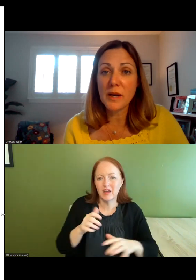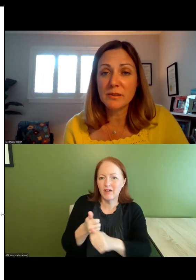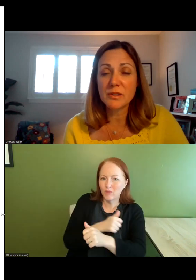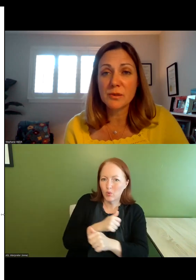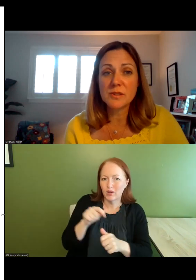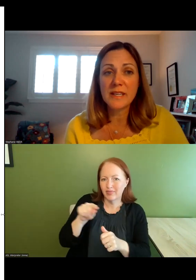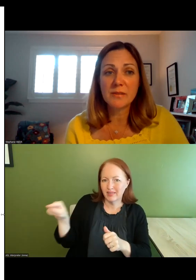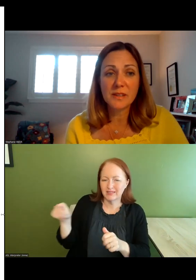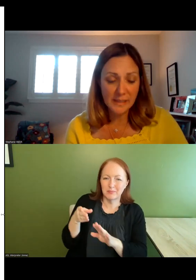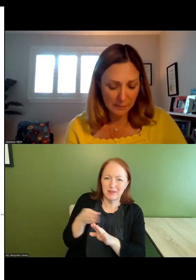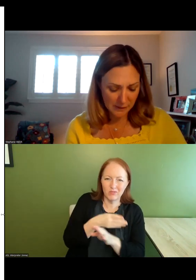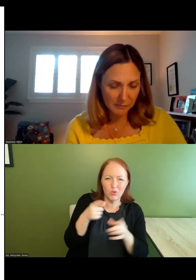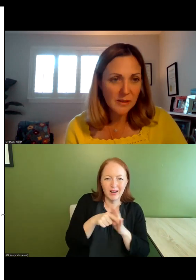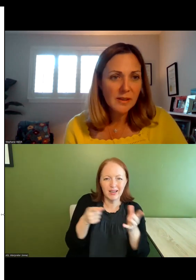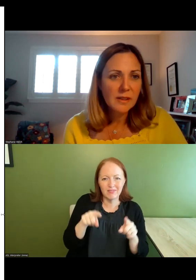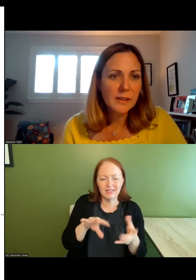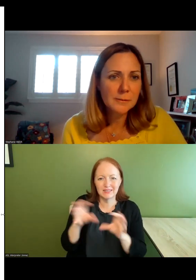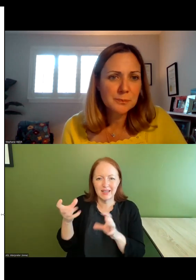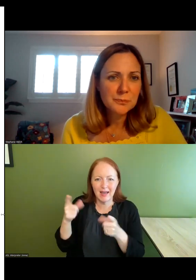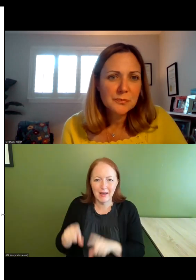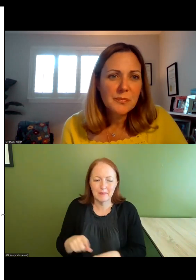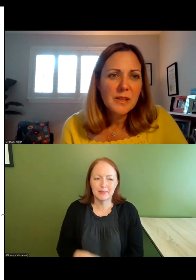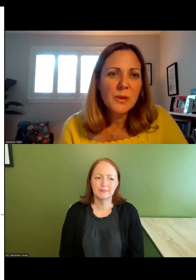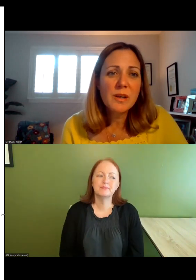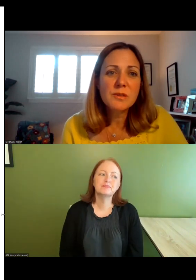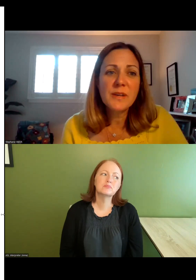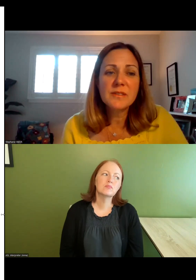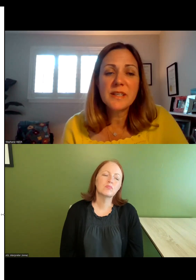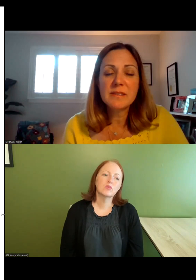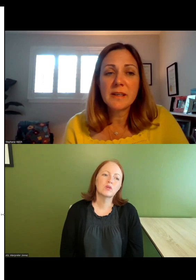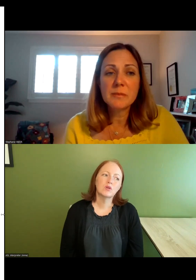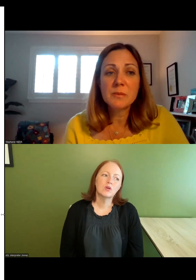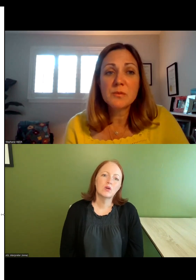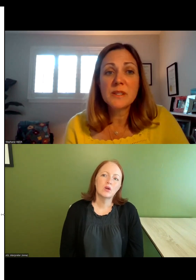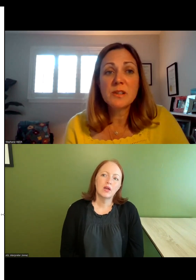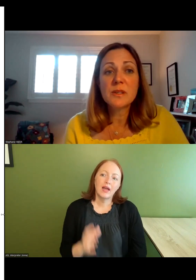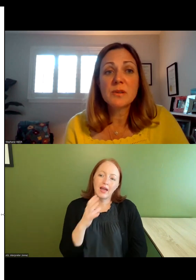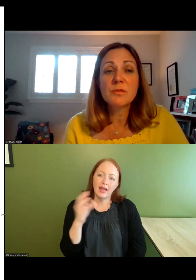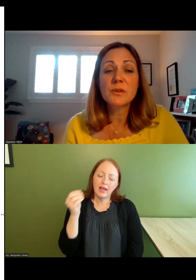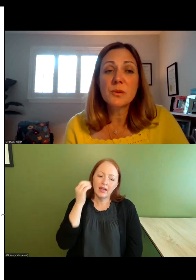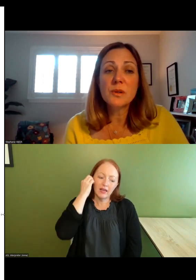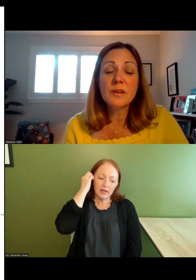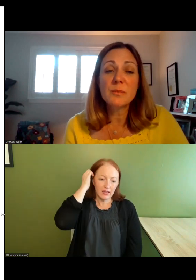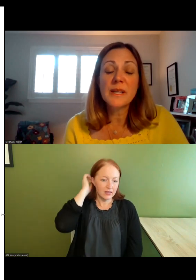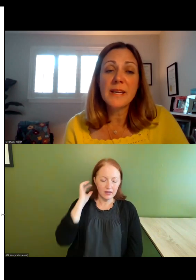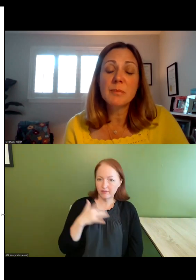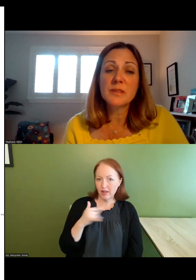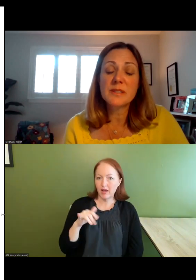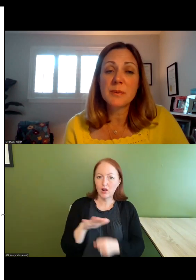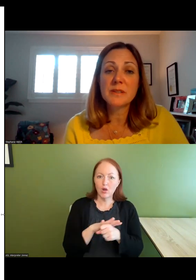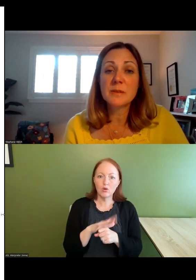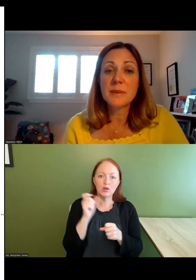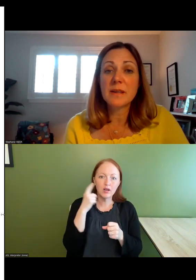service prior to those negative things happening. We also felt that it was really critical for local government